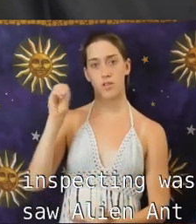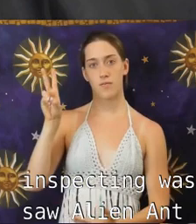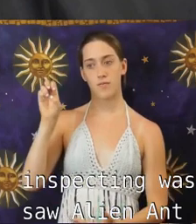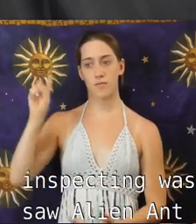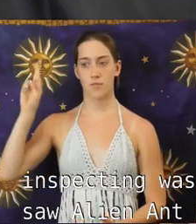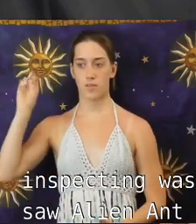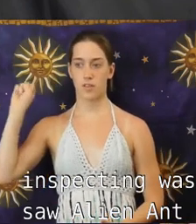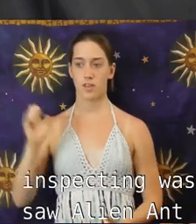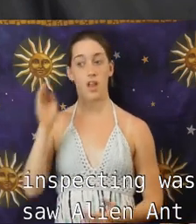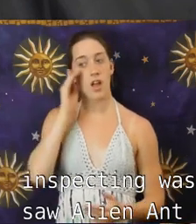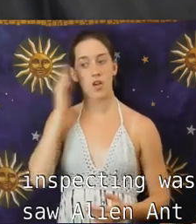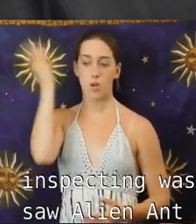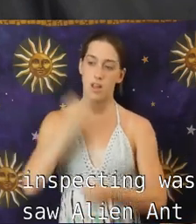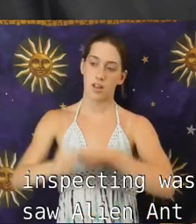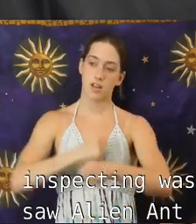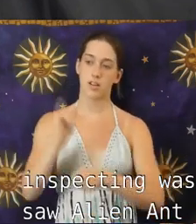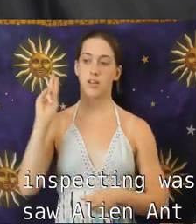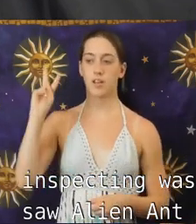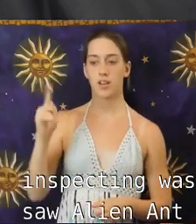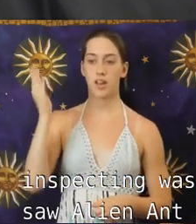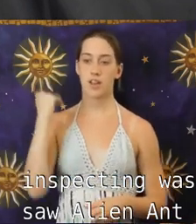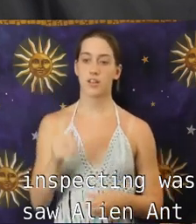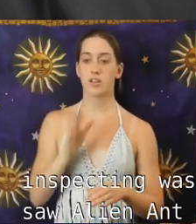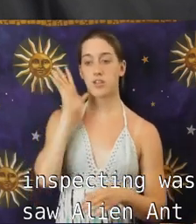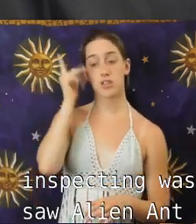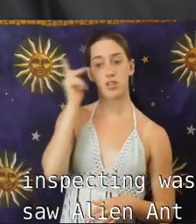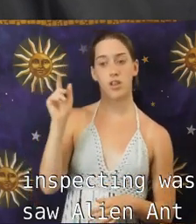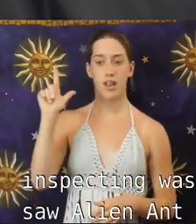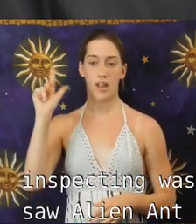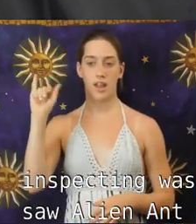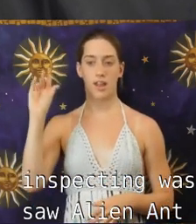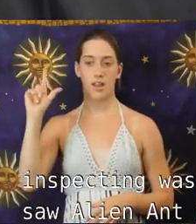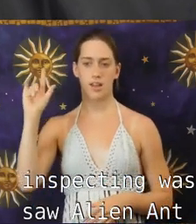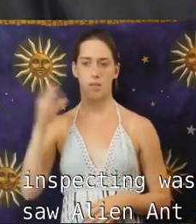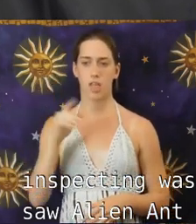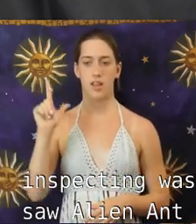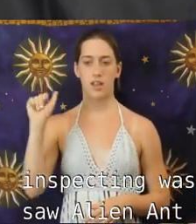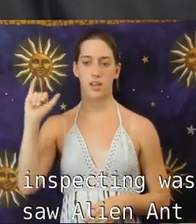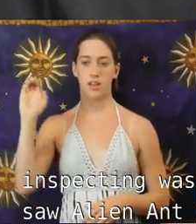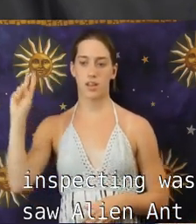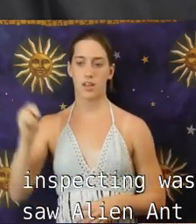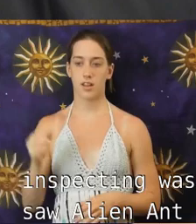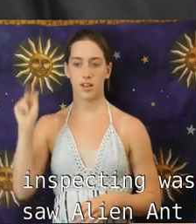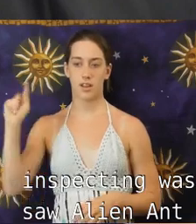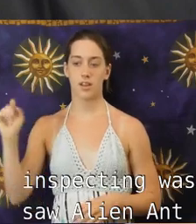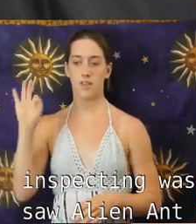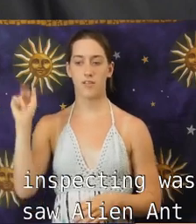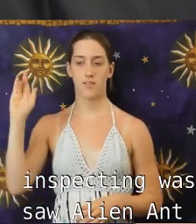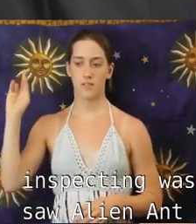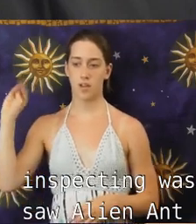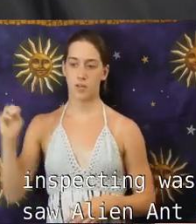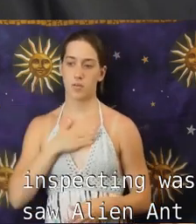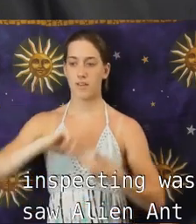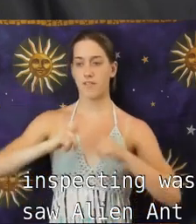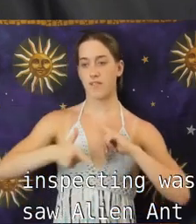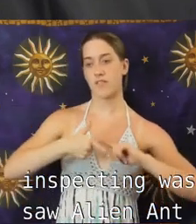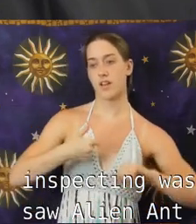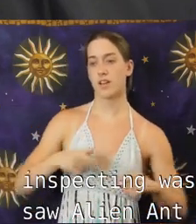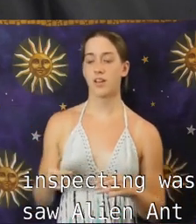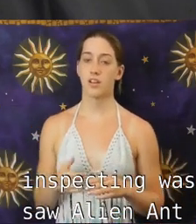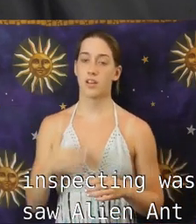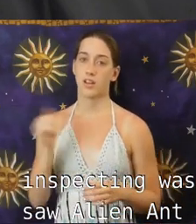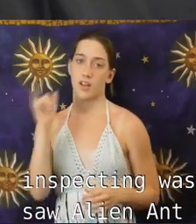the covers. Because I know last year at Ink, when I saw Alien Ant Farm, my friend, obviously they're